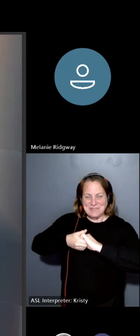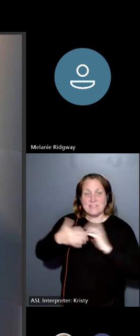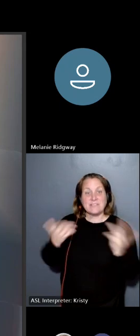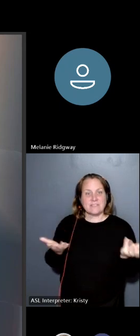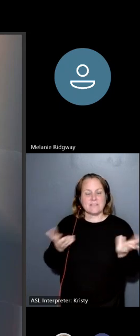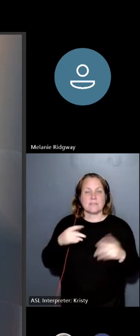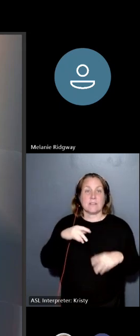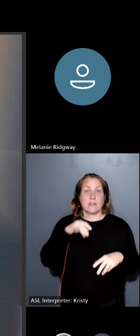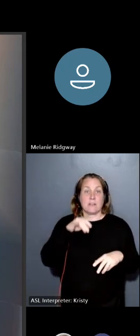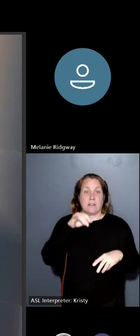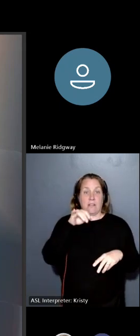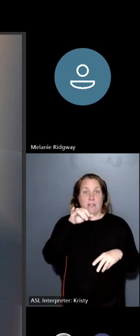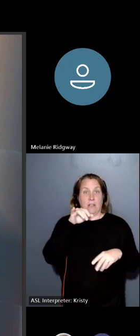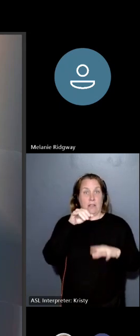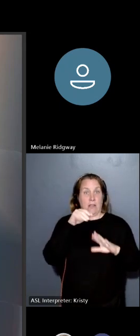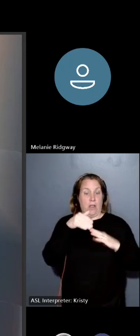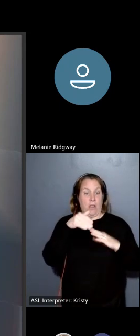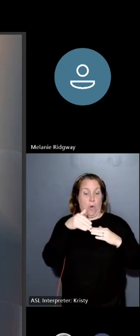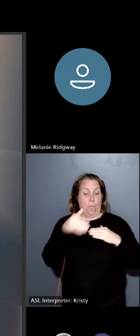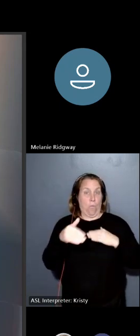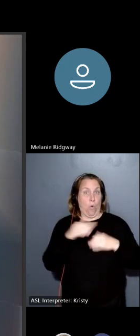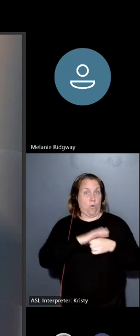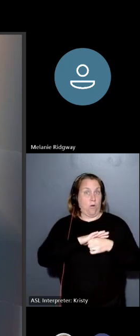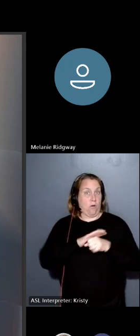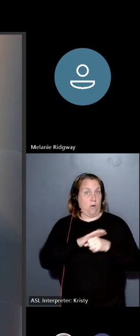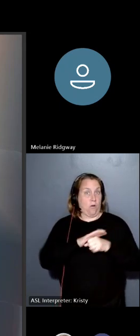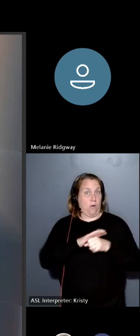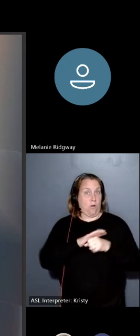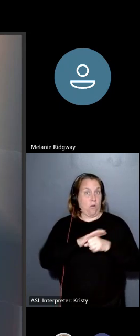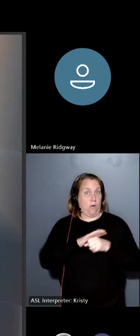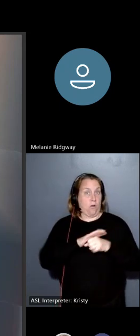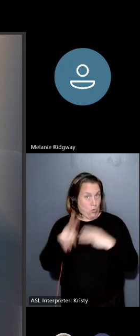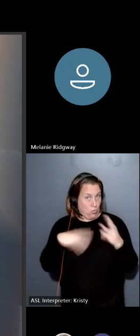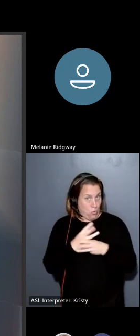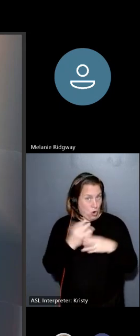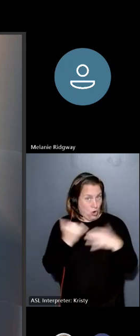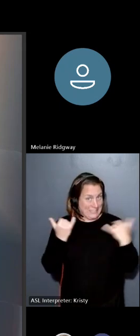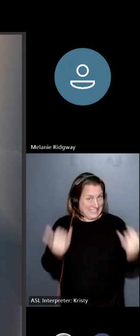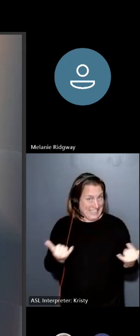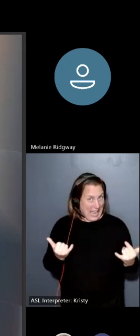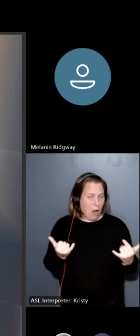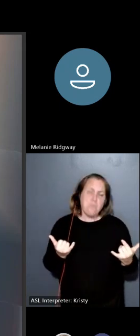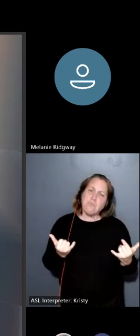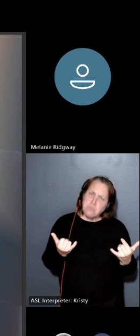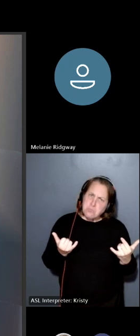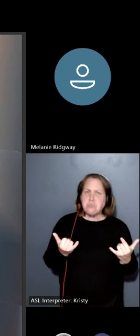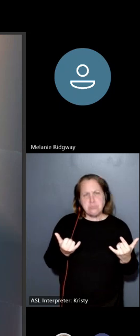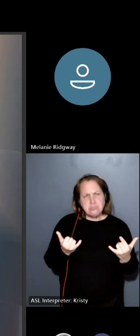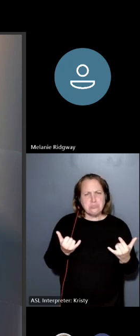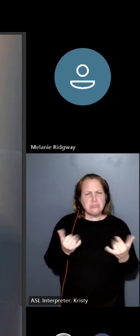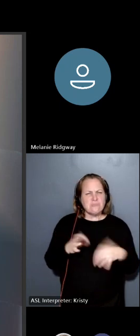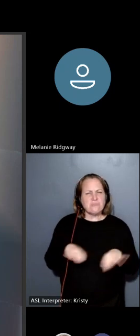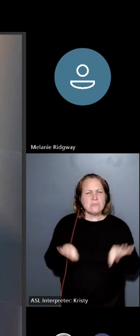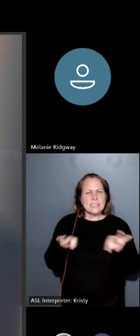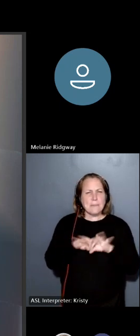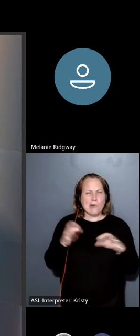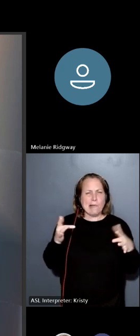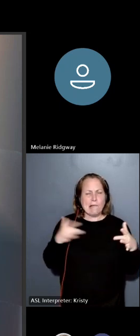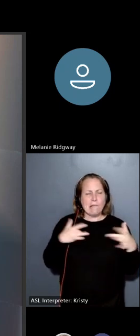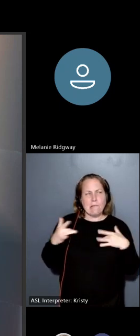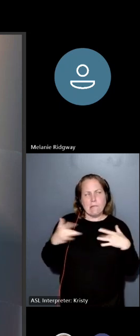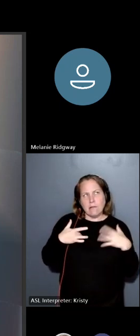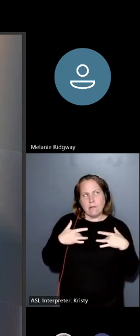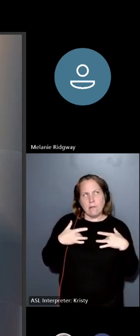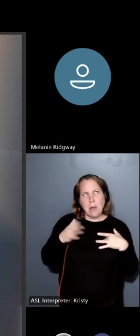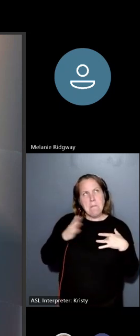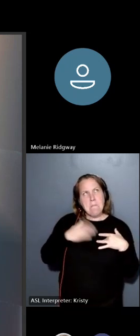the post-pandemic world, there are a few considerations when deciding